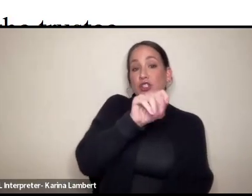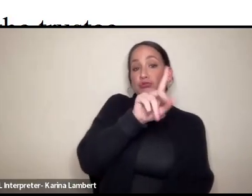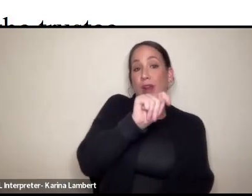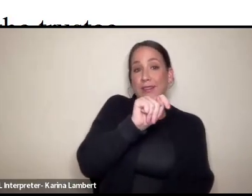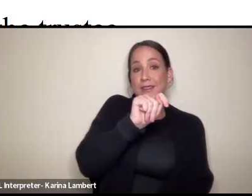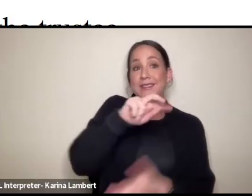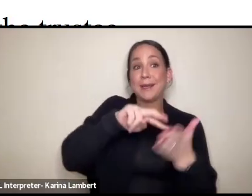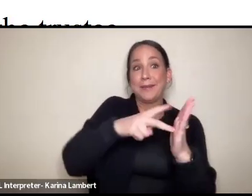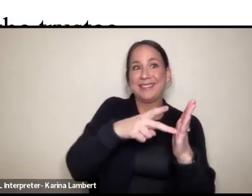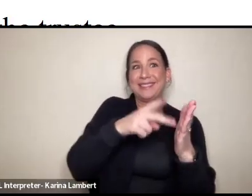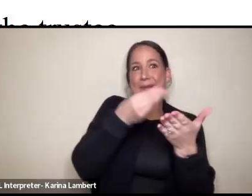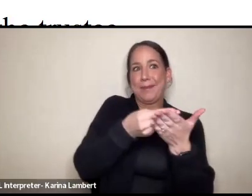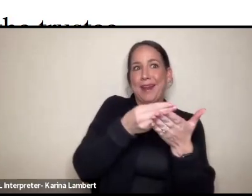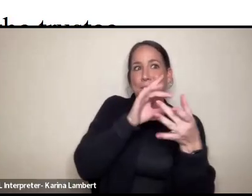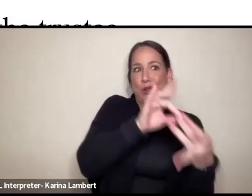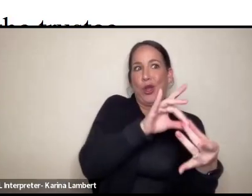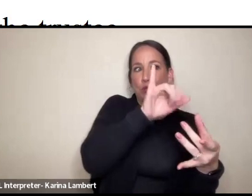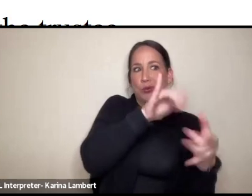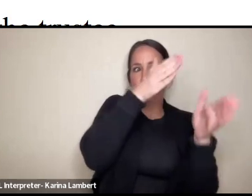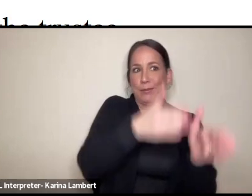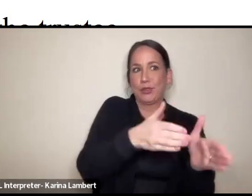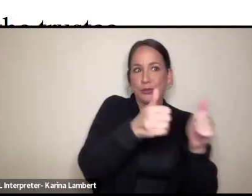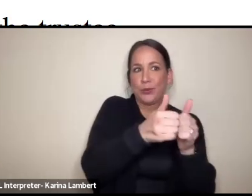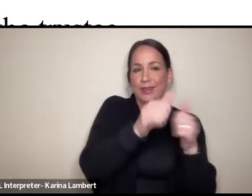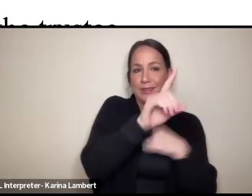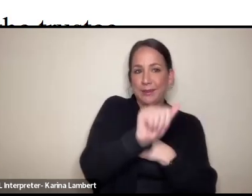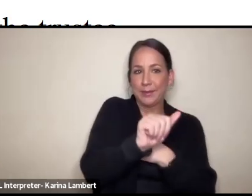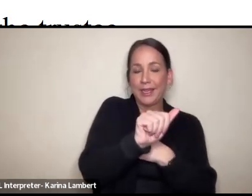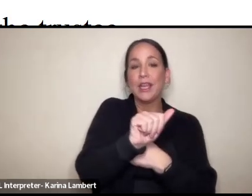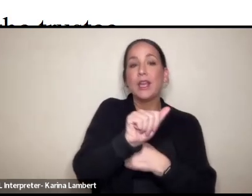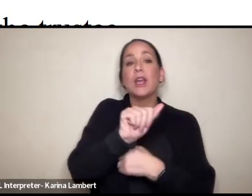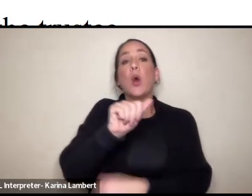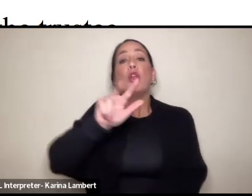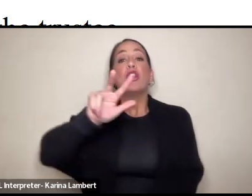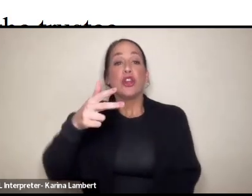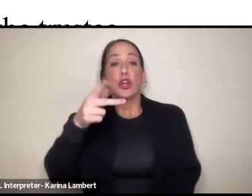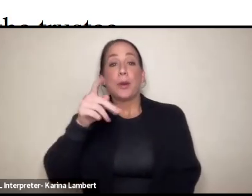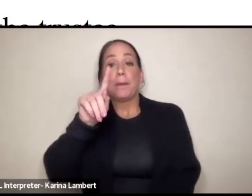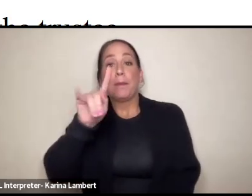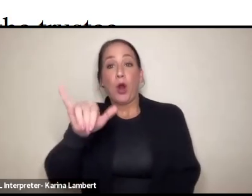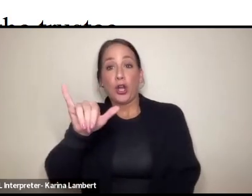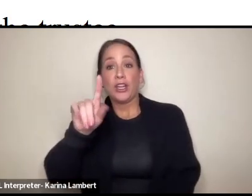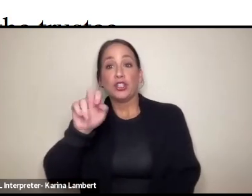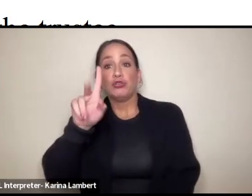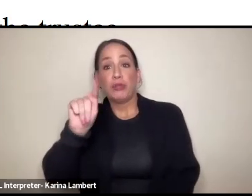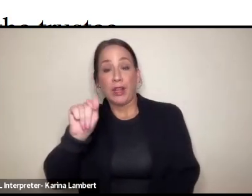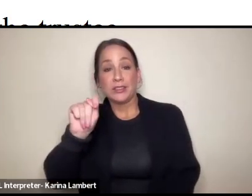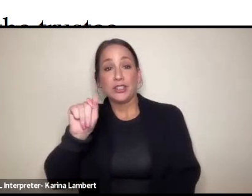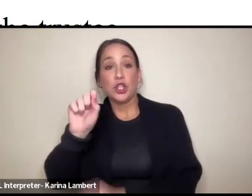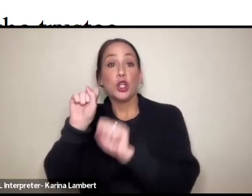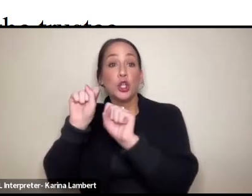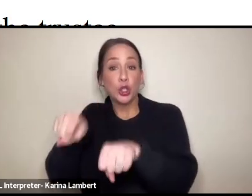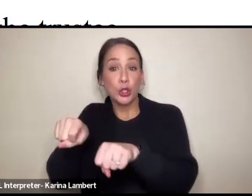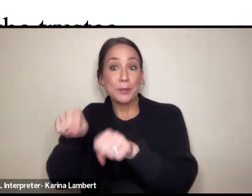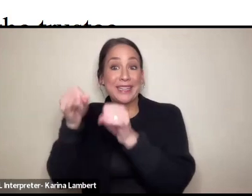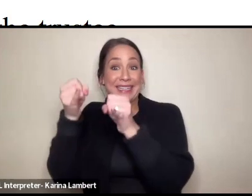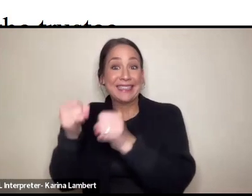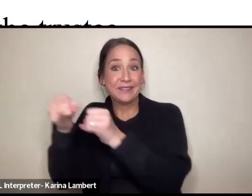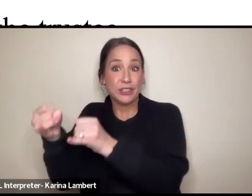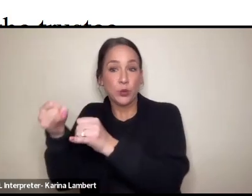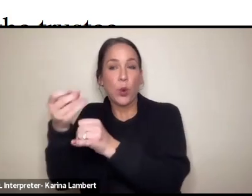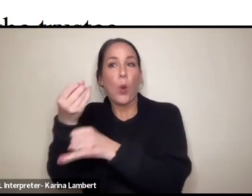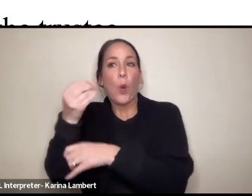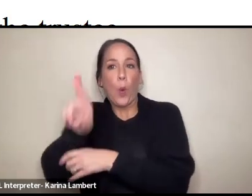with the disability, or the third party trust can either be standalone or it can be a